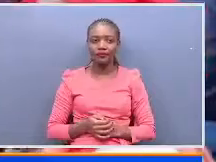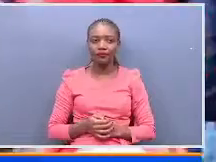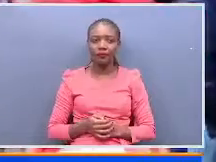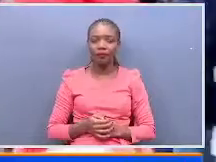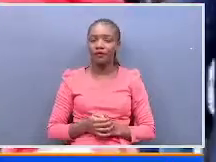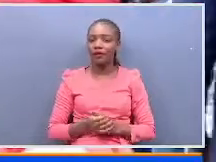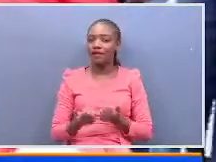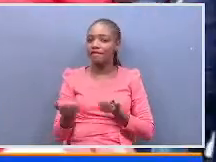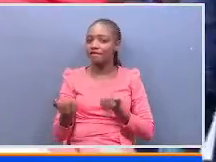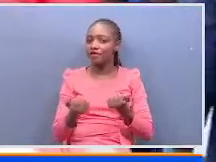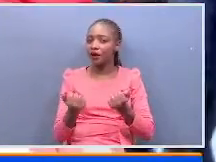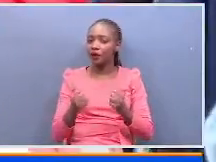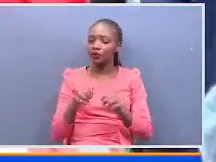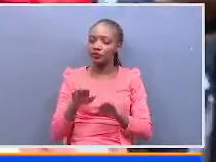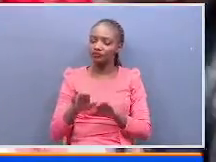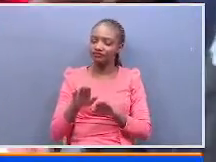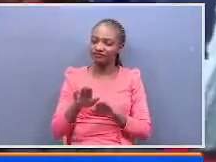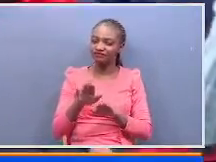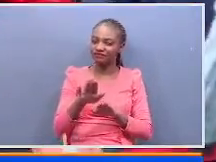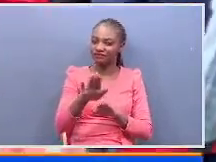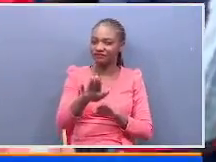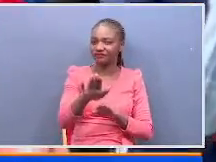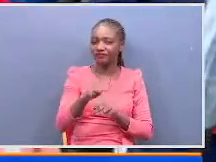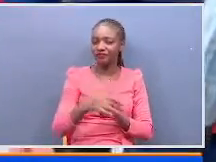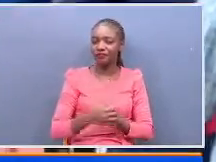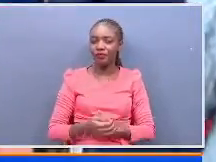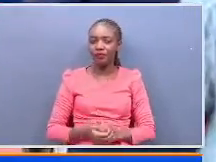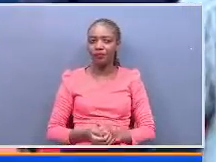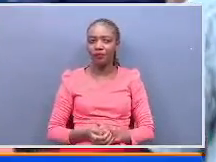of vehicles made their way.